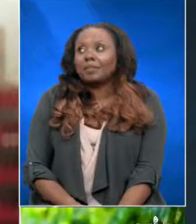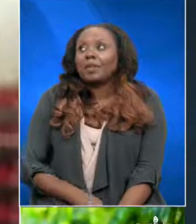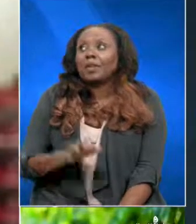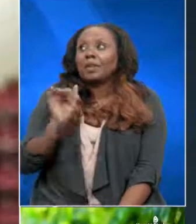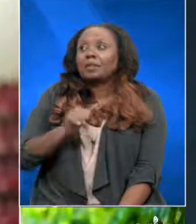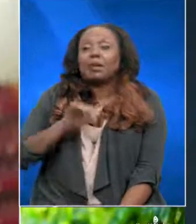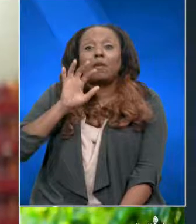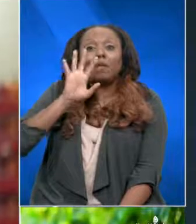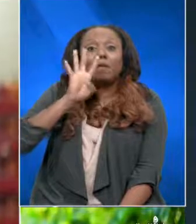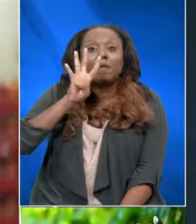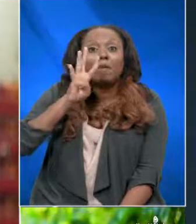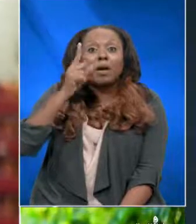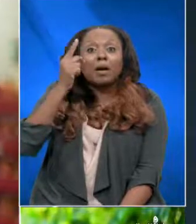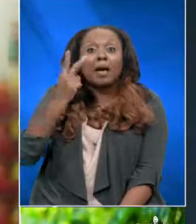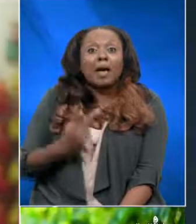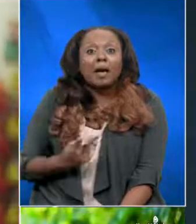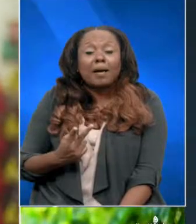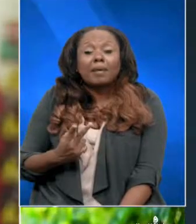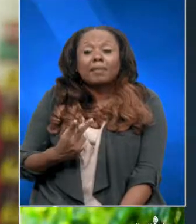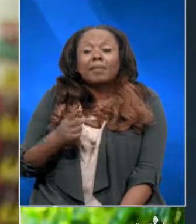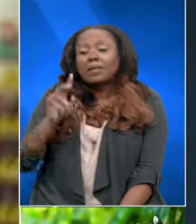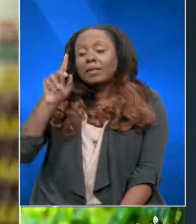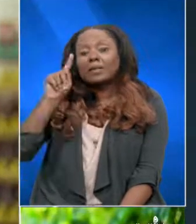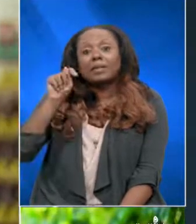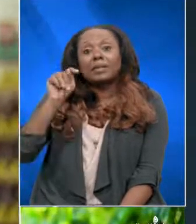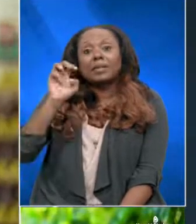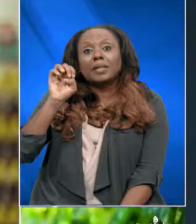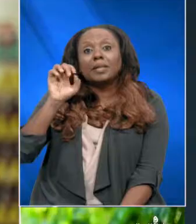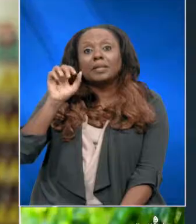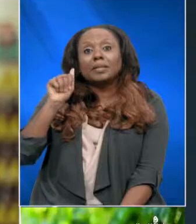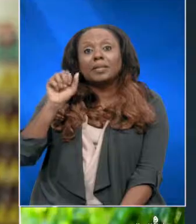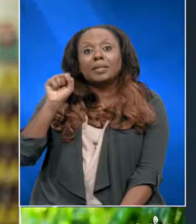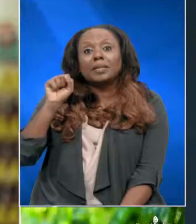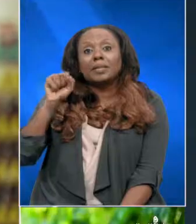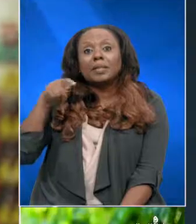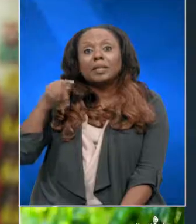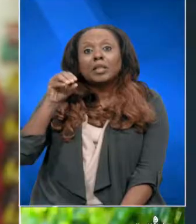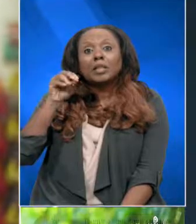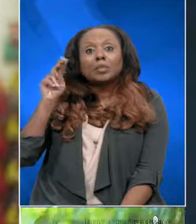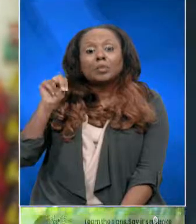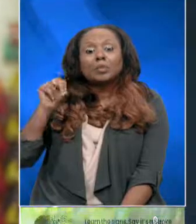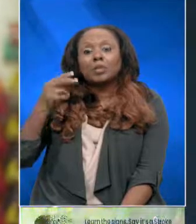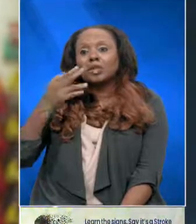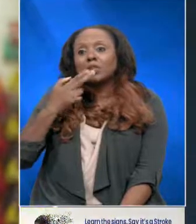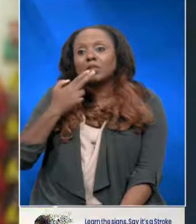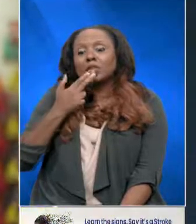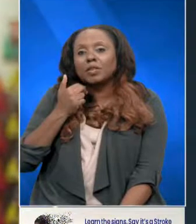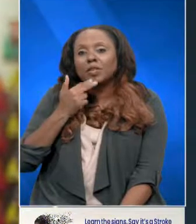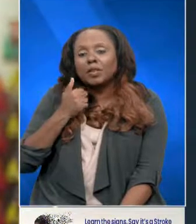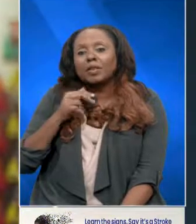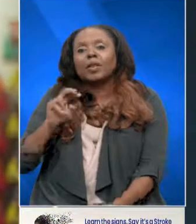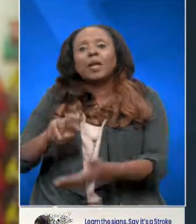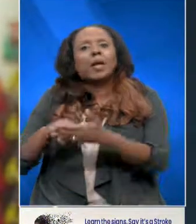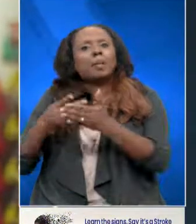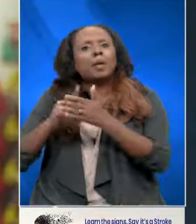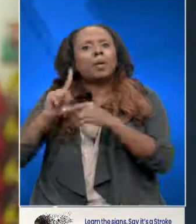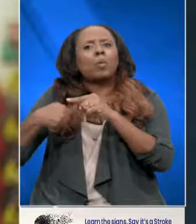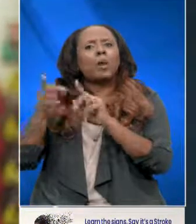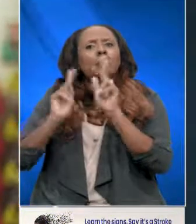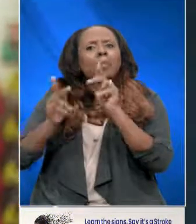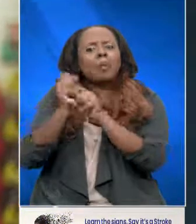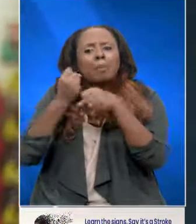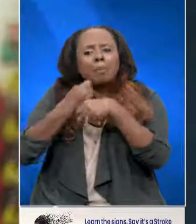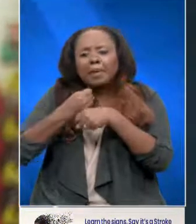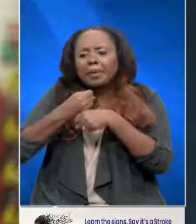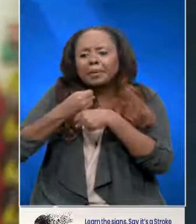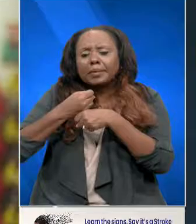4.5 teaspoons of sugar. So 4 grams is a teaspoon. So 18 grams are here. It's 4.5 teaspoons of added